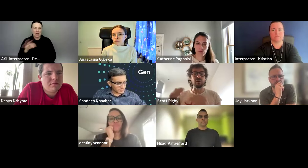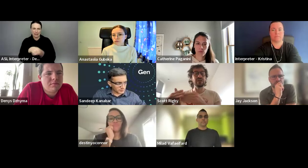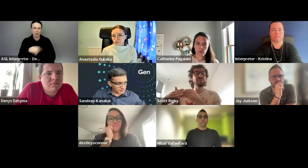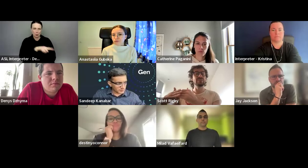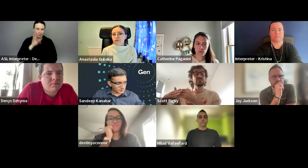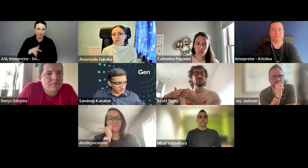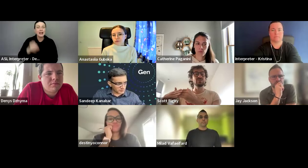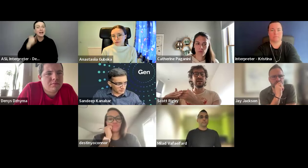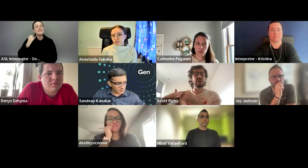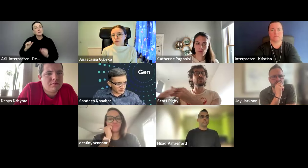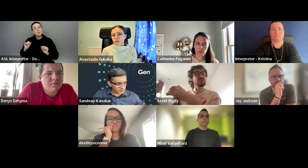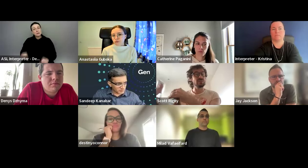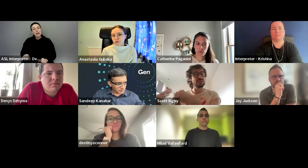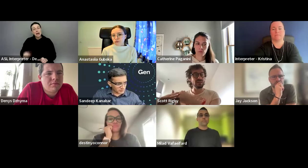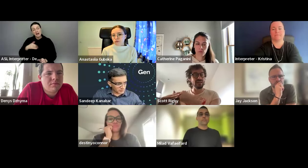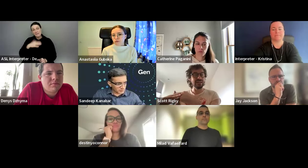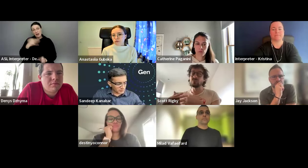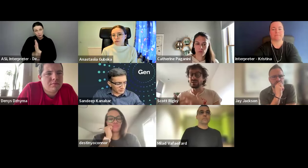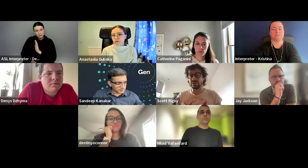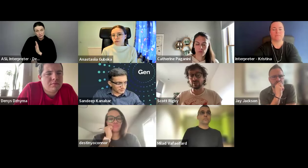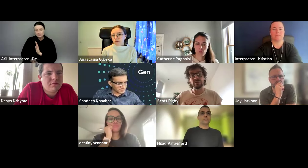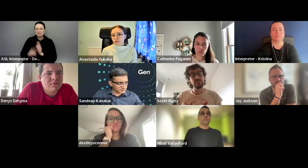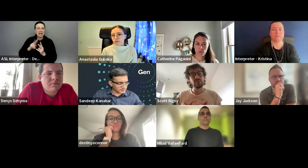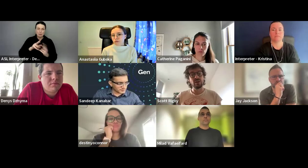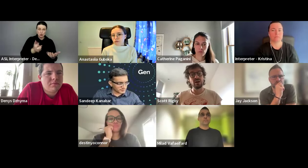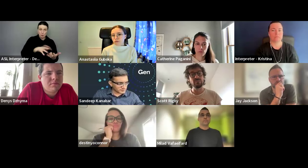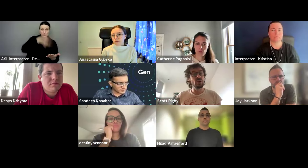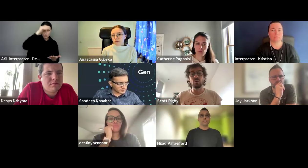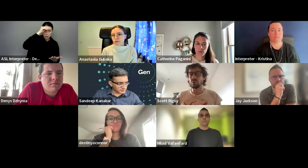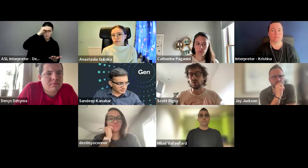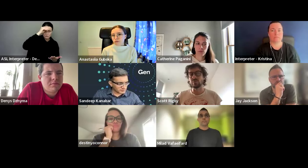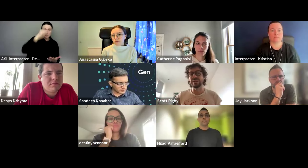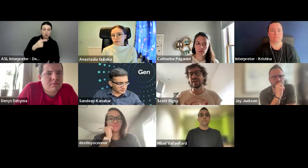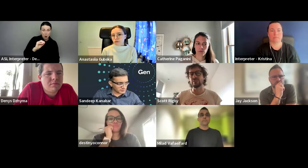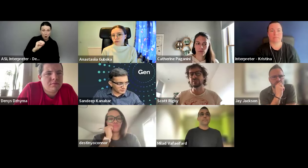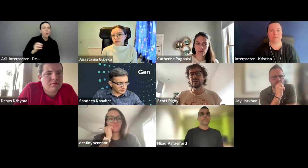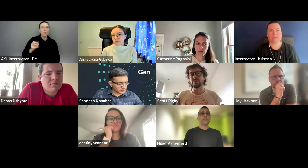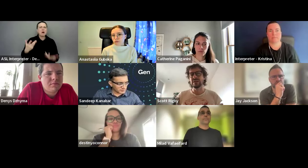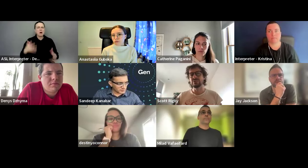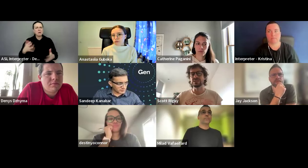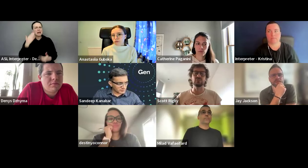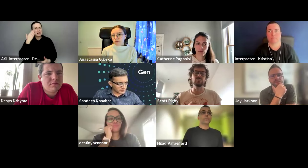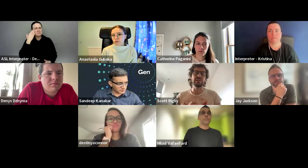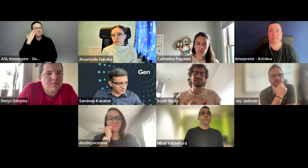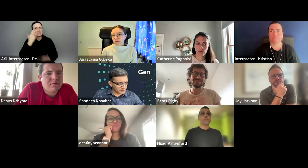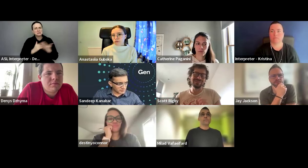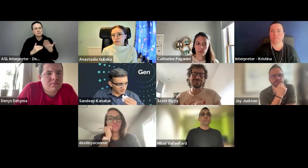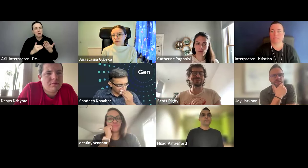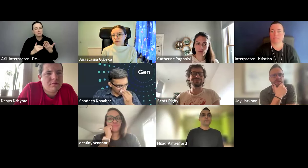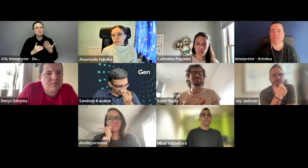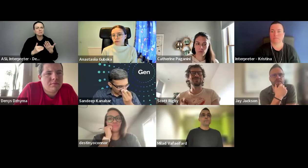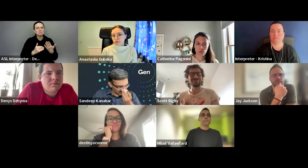If you are able to have other skills and either want to learn Go or already have some